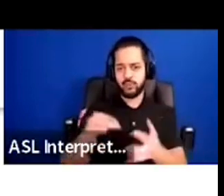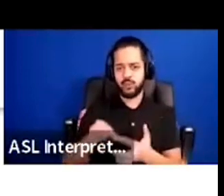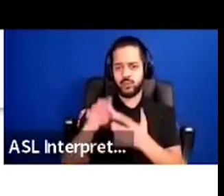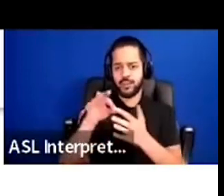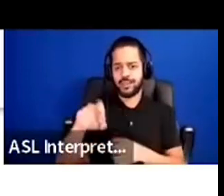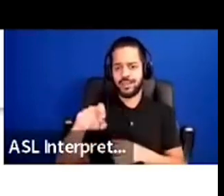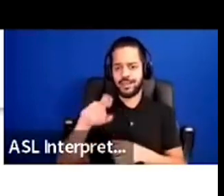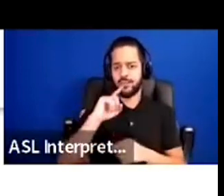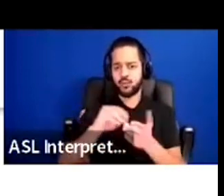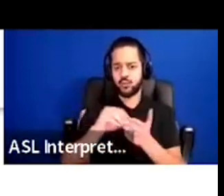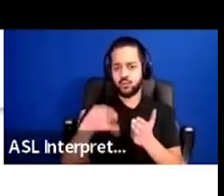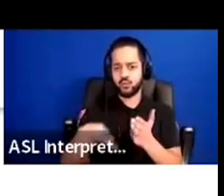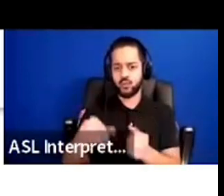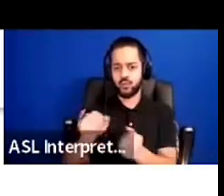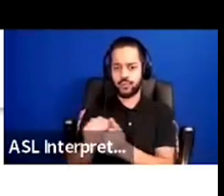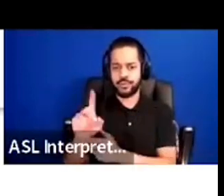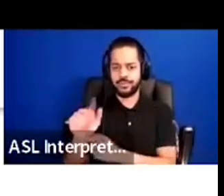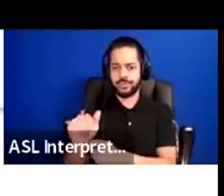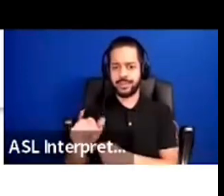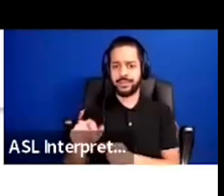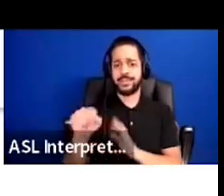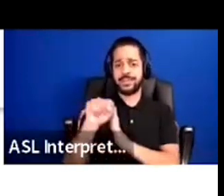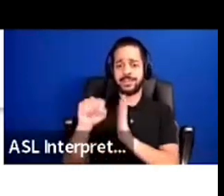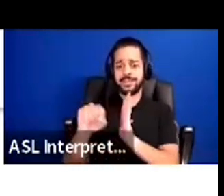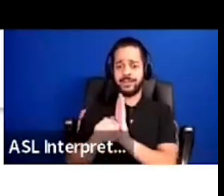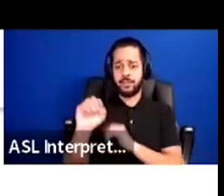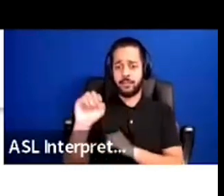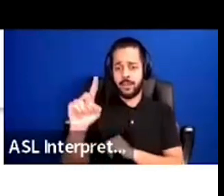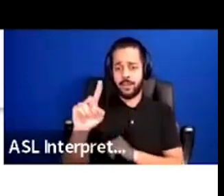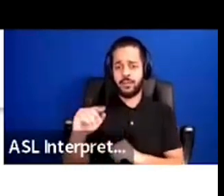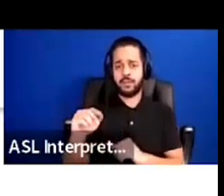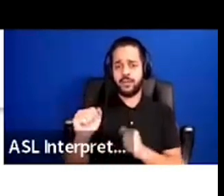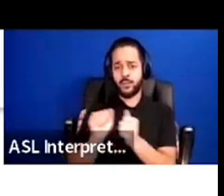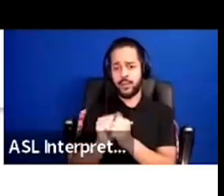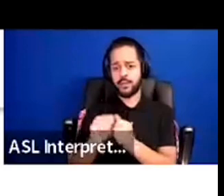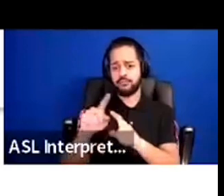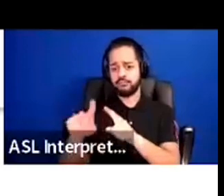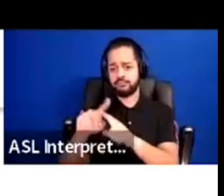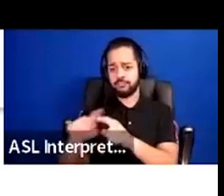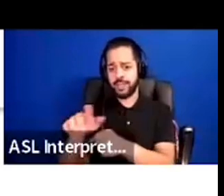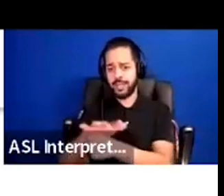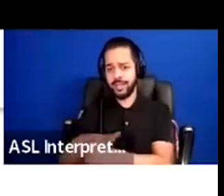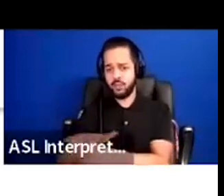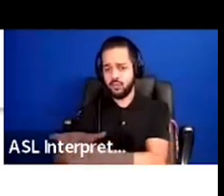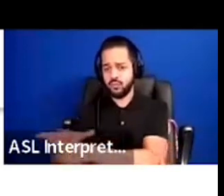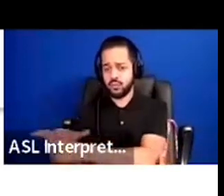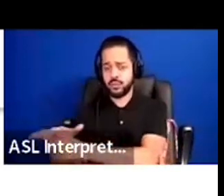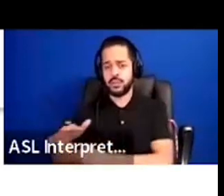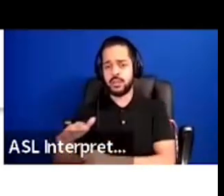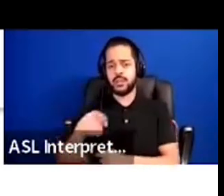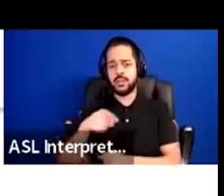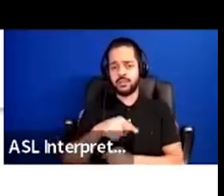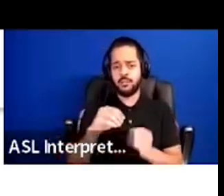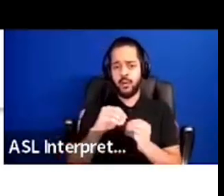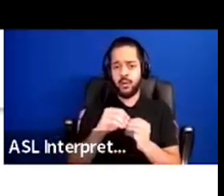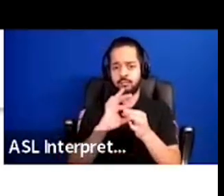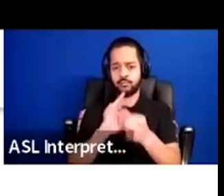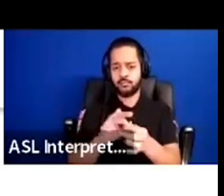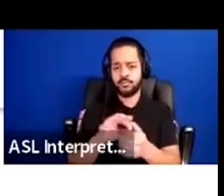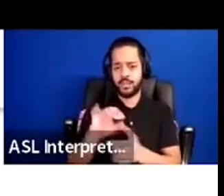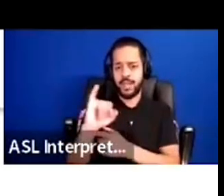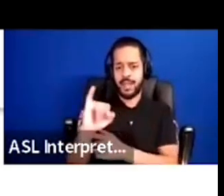disabilities. In the state of Maryland, as in many other areas, the term is associated with IDA, or Individual